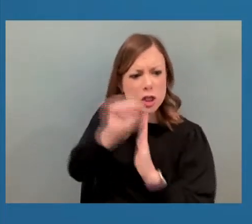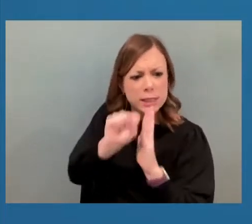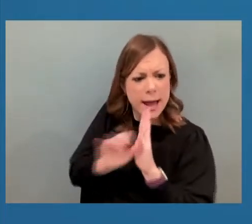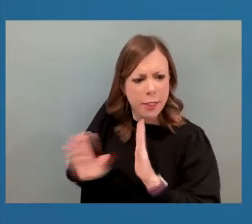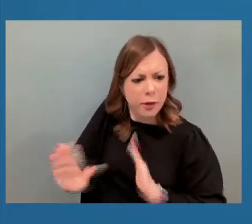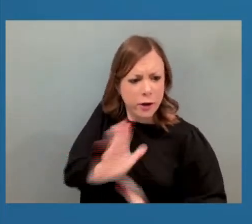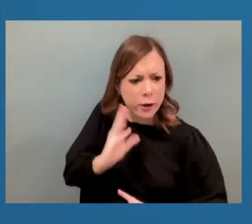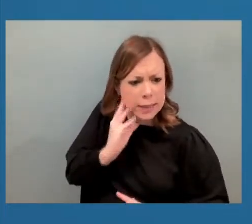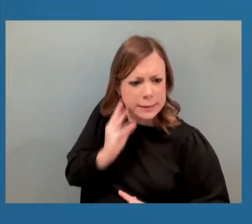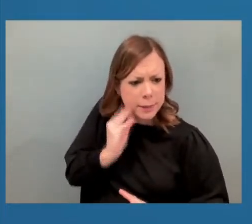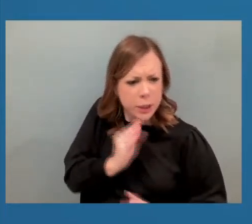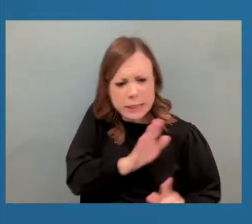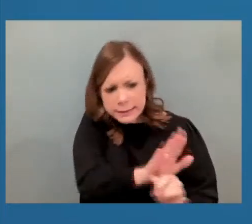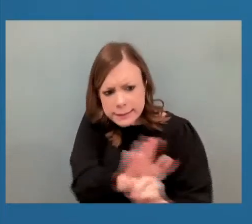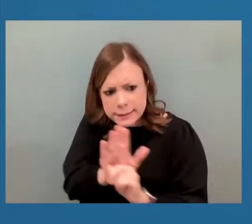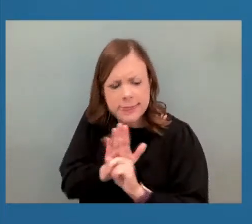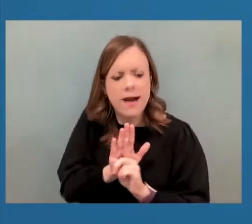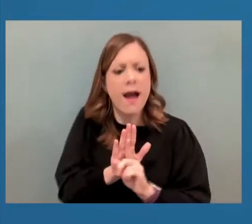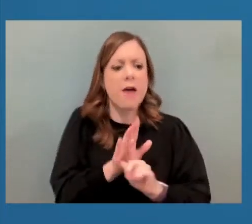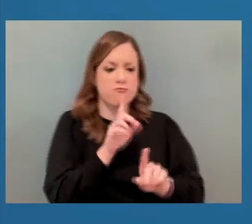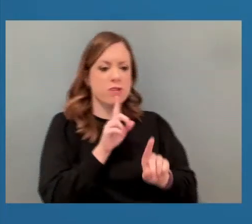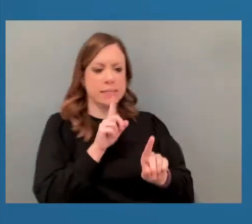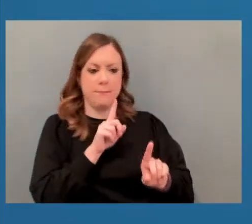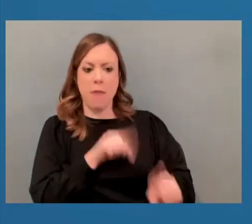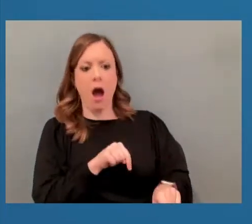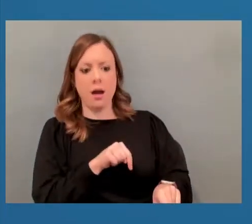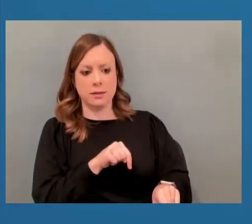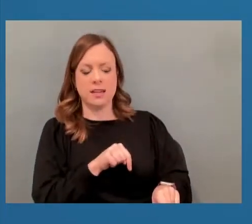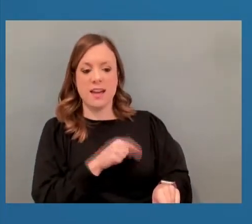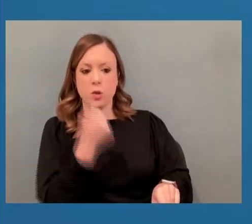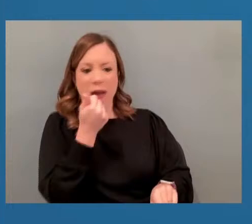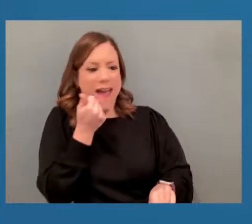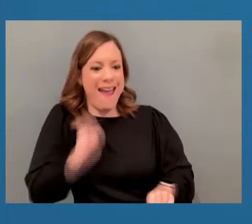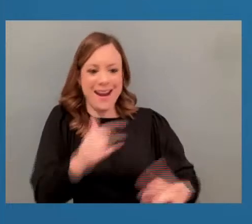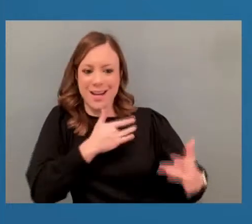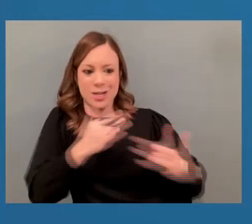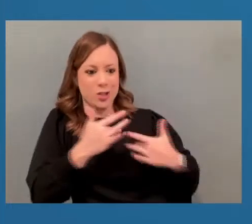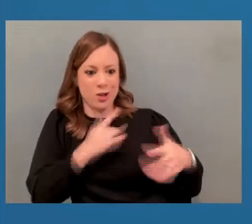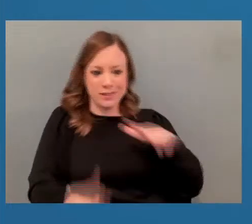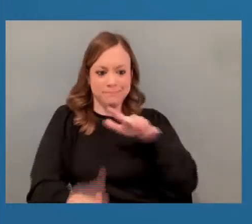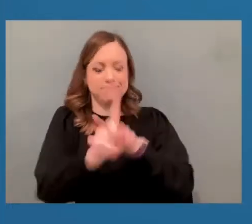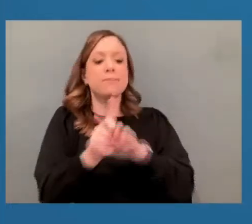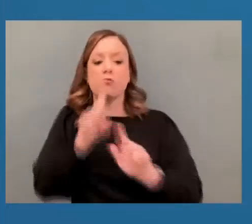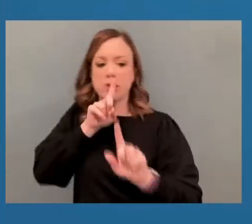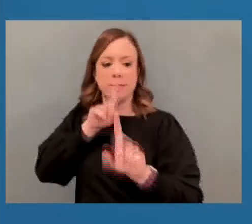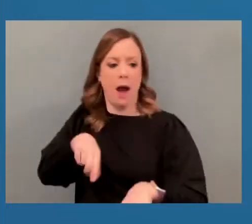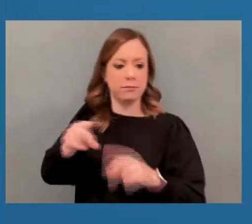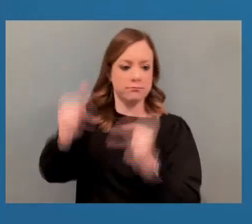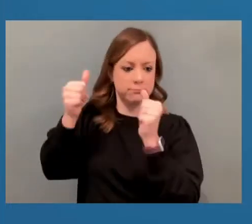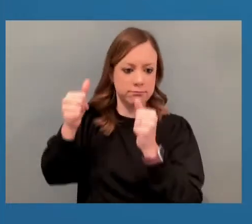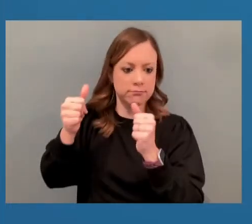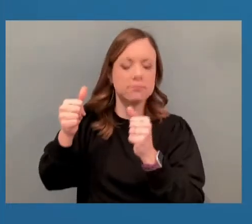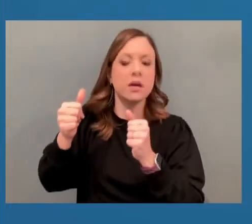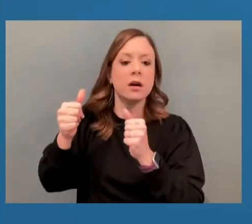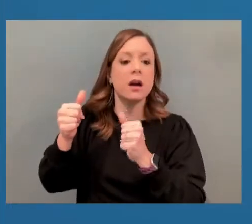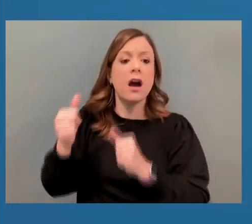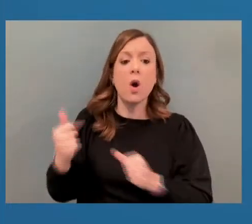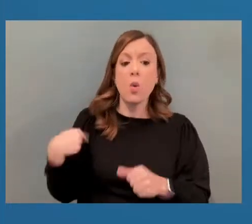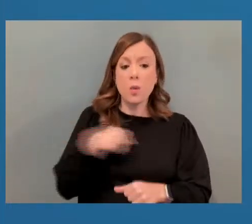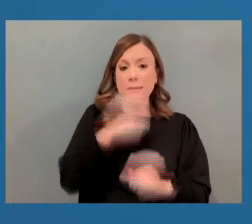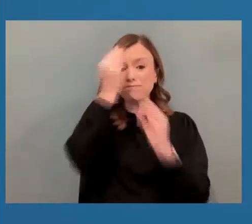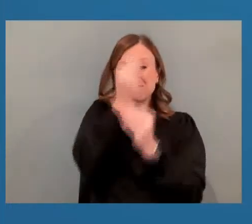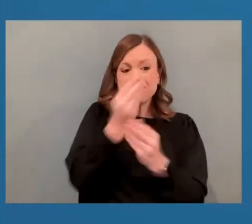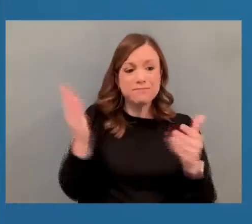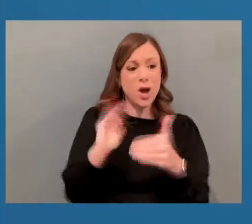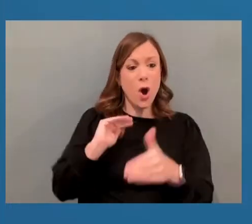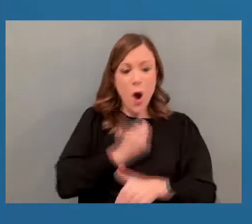be able to react and address concerns in New York. We have been keeping our industry informed every step of the